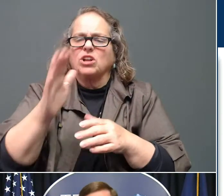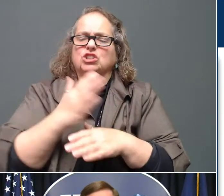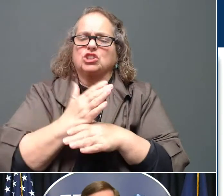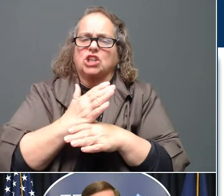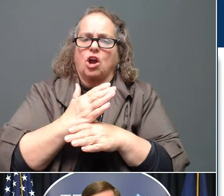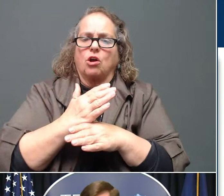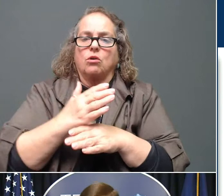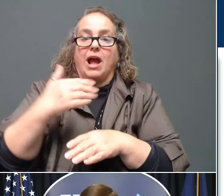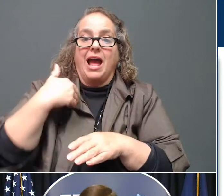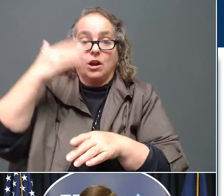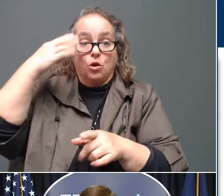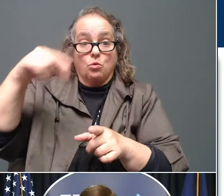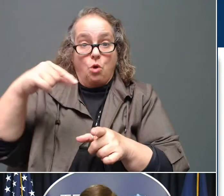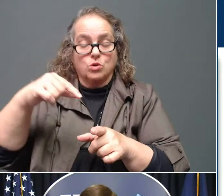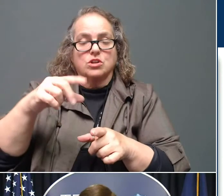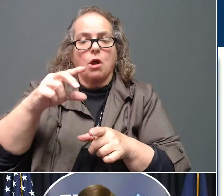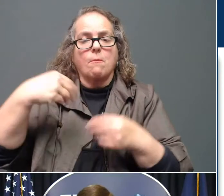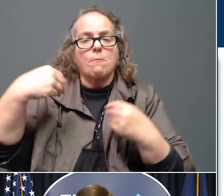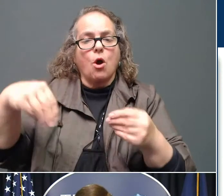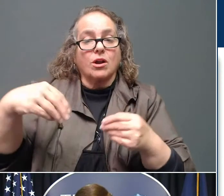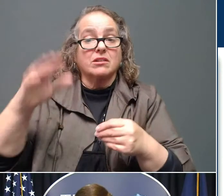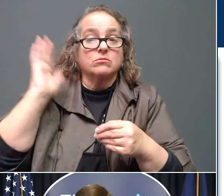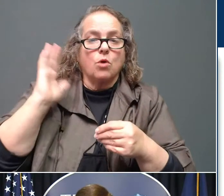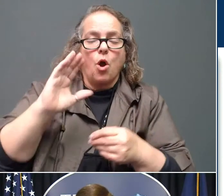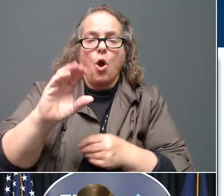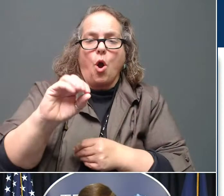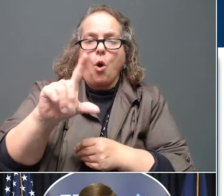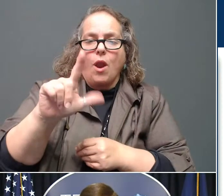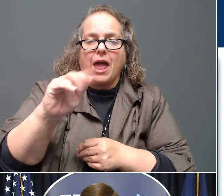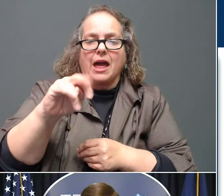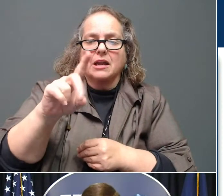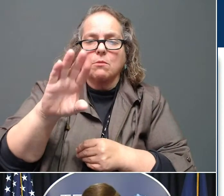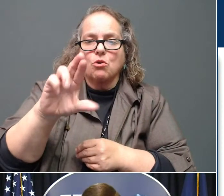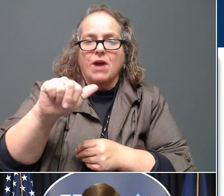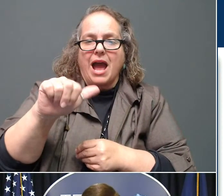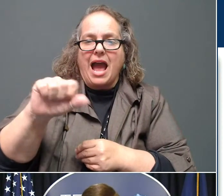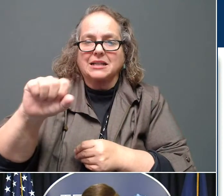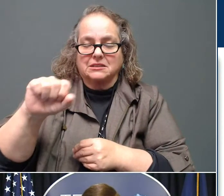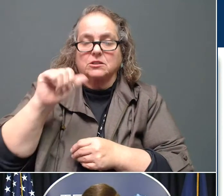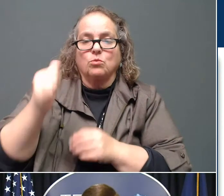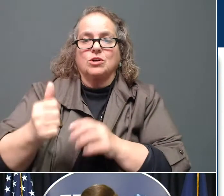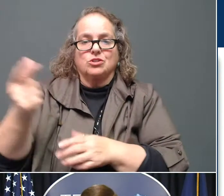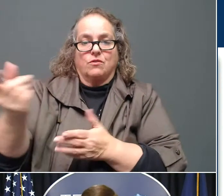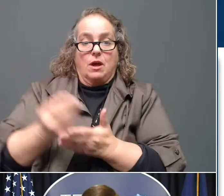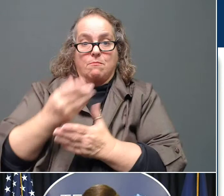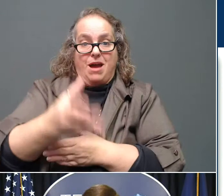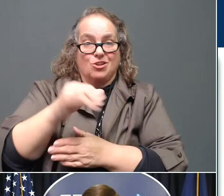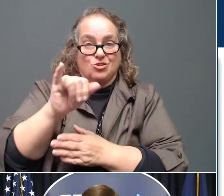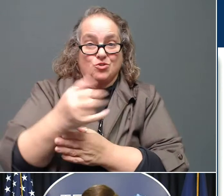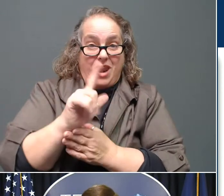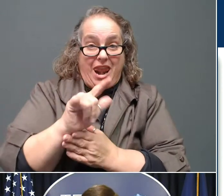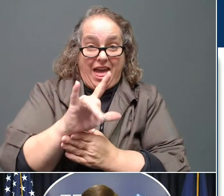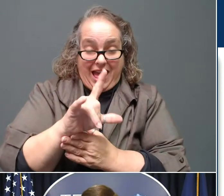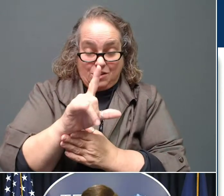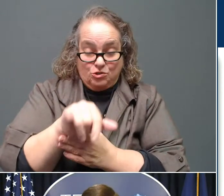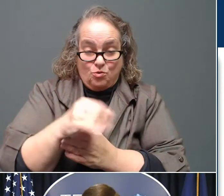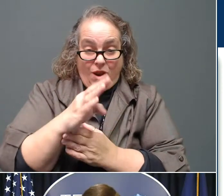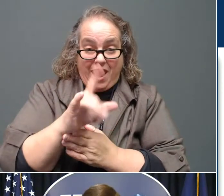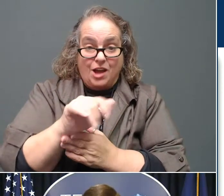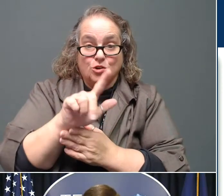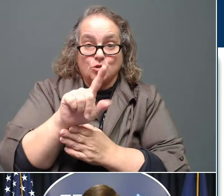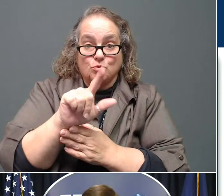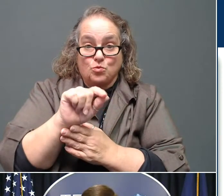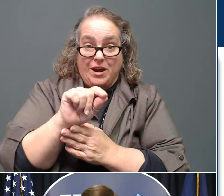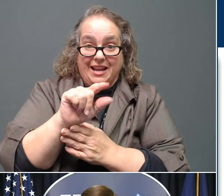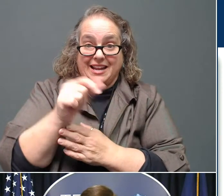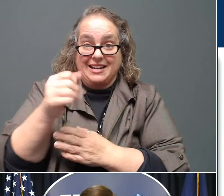is formerly Olin Brass, which was acquired in July of 2019. Both are subsidiaries of Ulm,